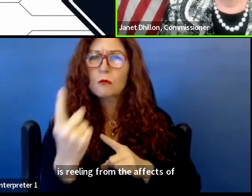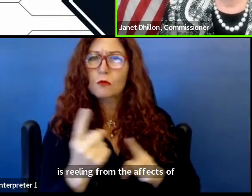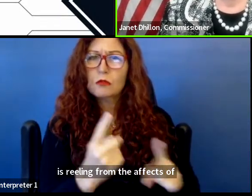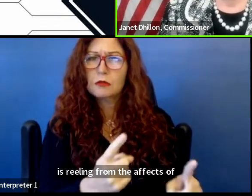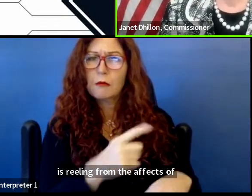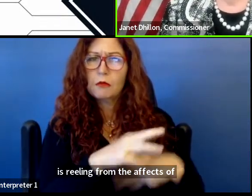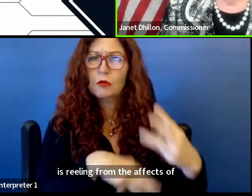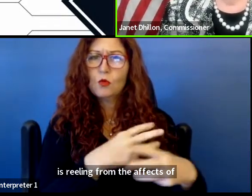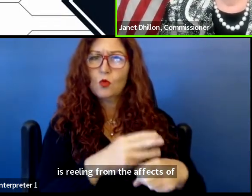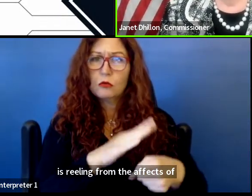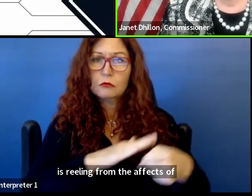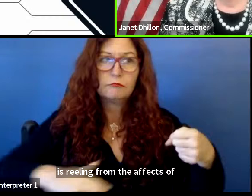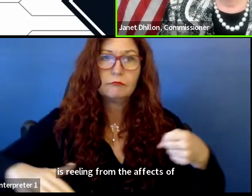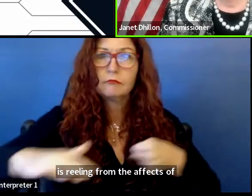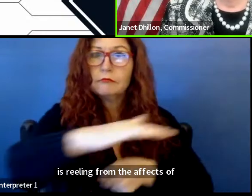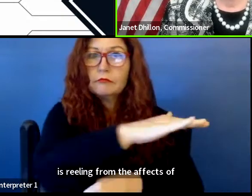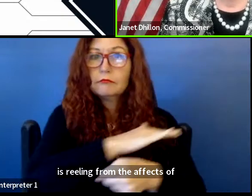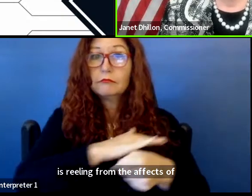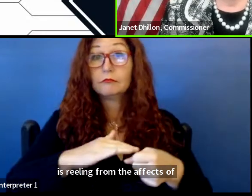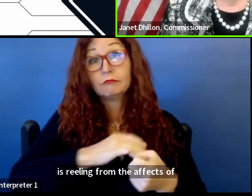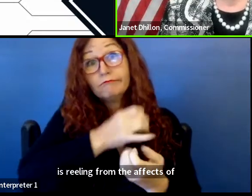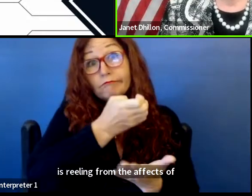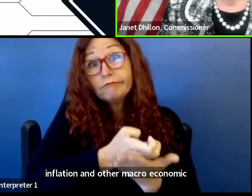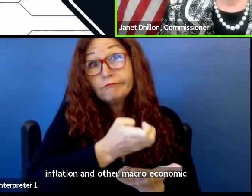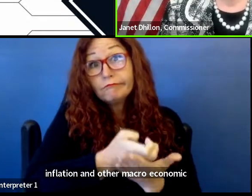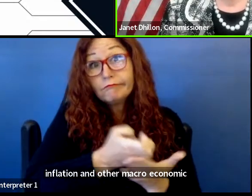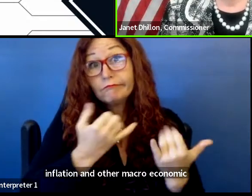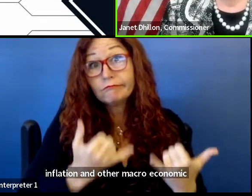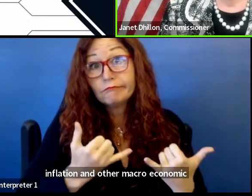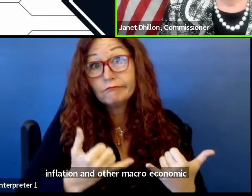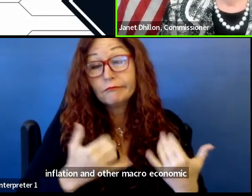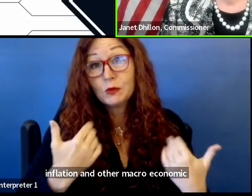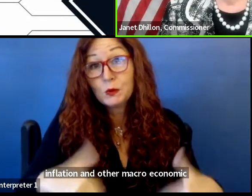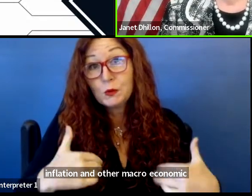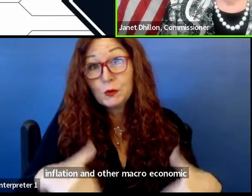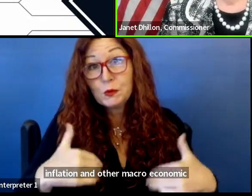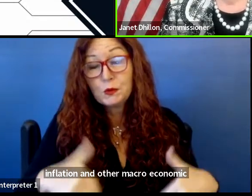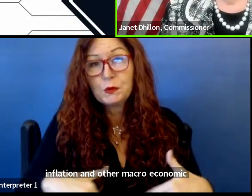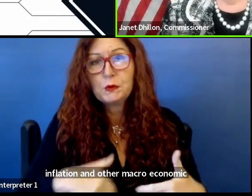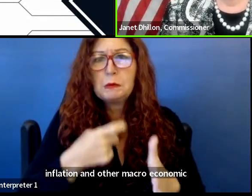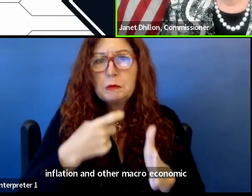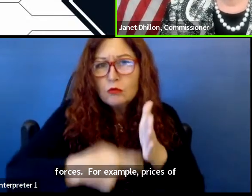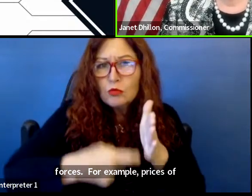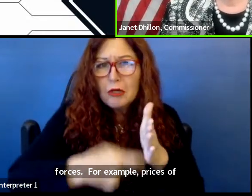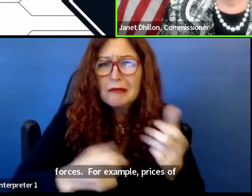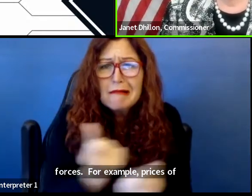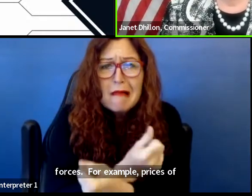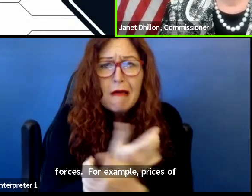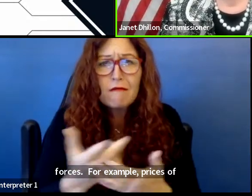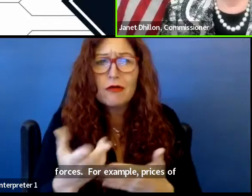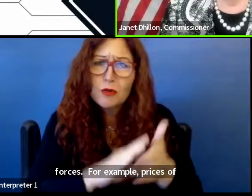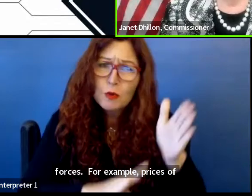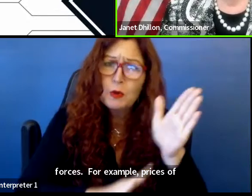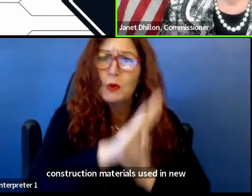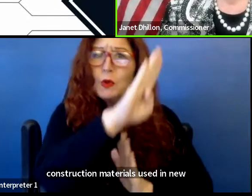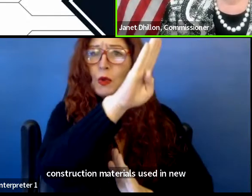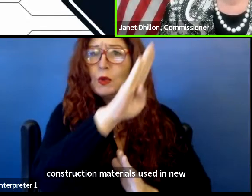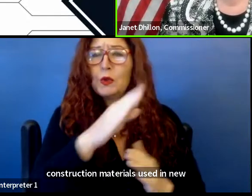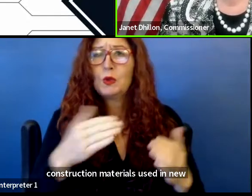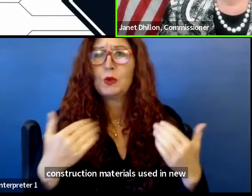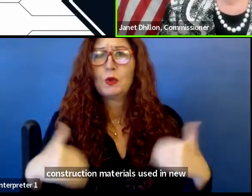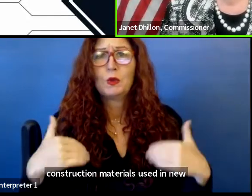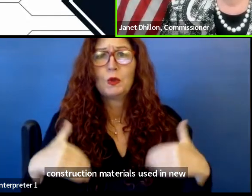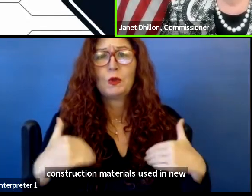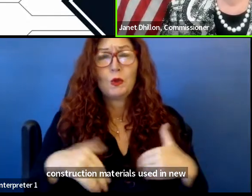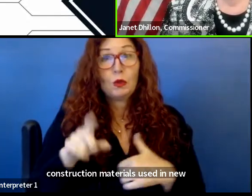forces for example prices of construction materials used in new residential construction jumped more than 21